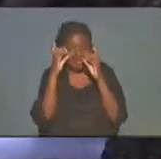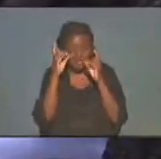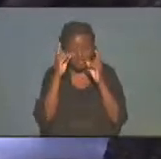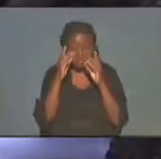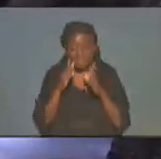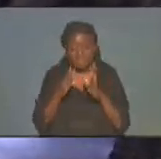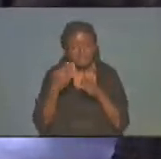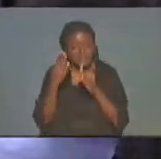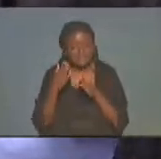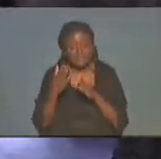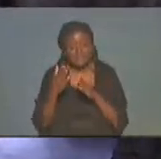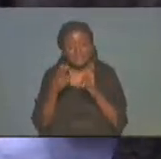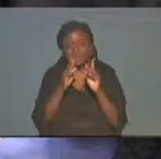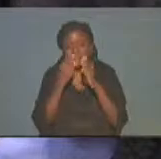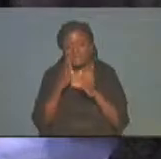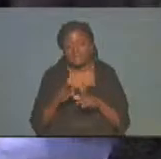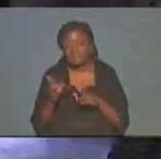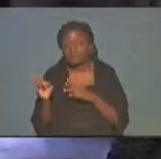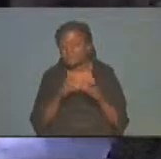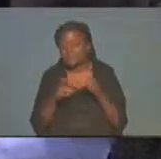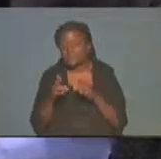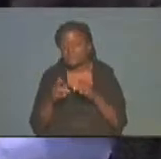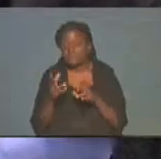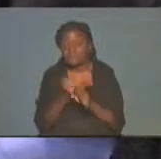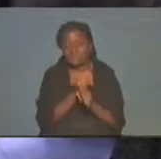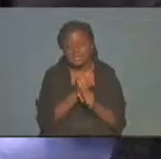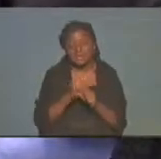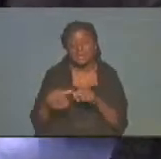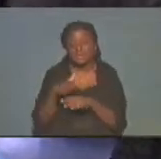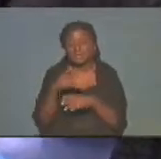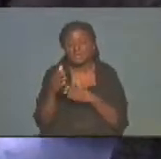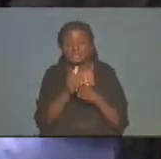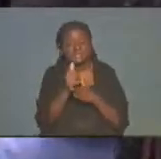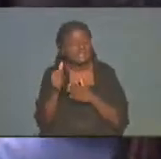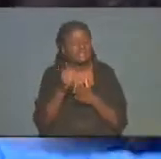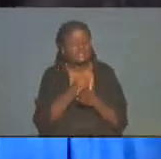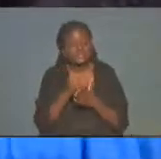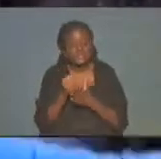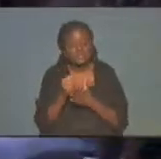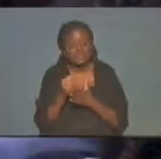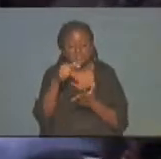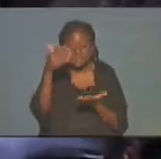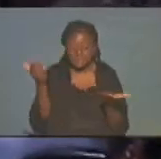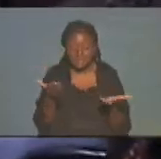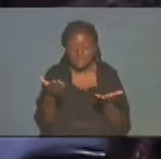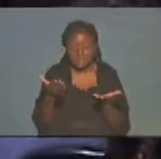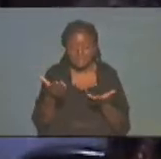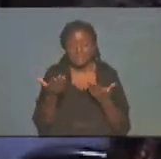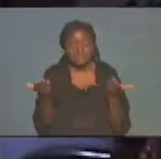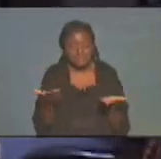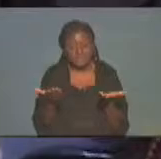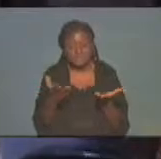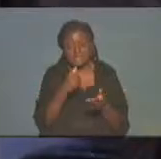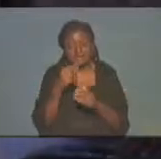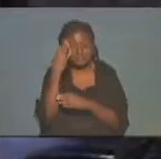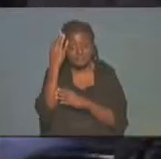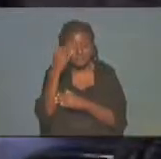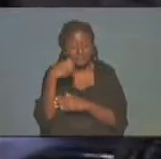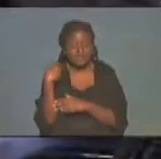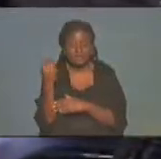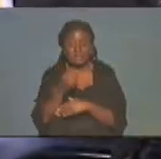take over the leadership of this country. And that's what this is about. In this room is the present and the future of our